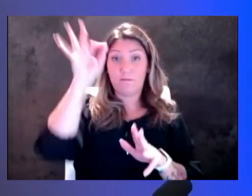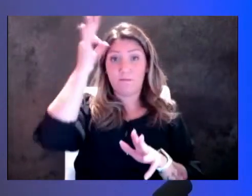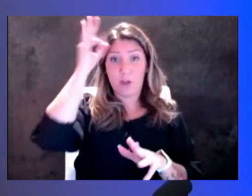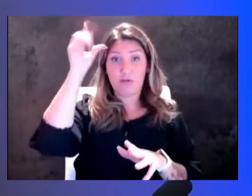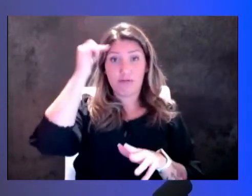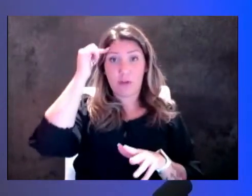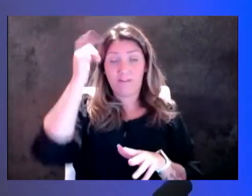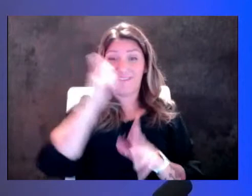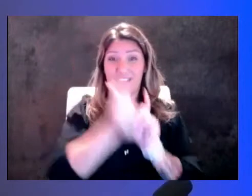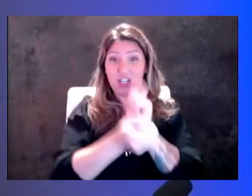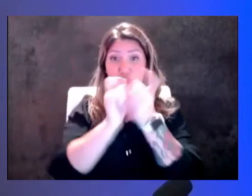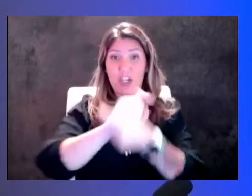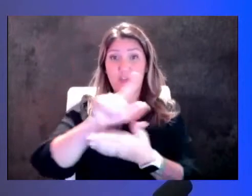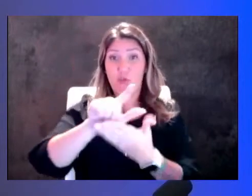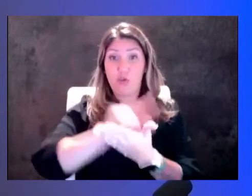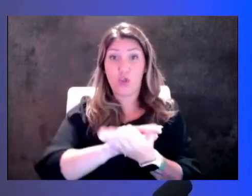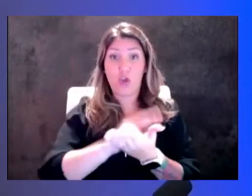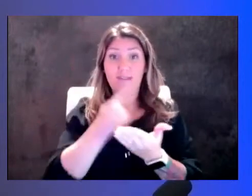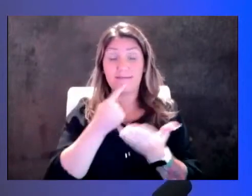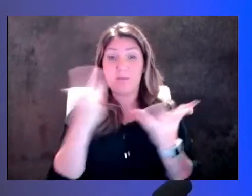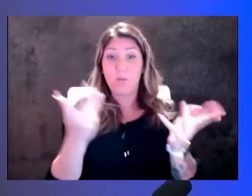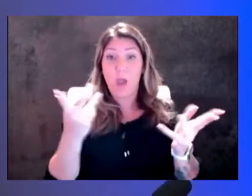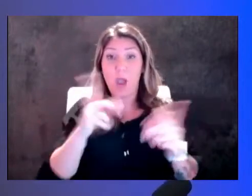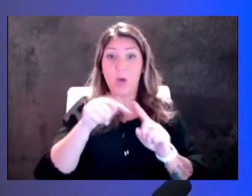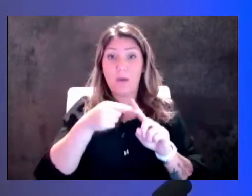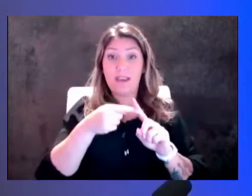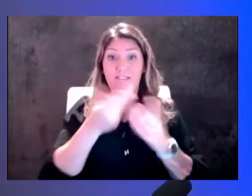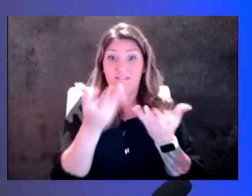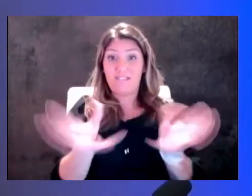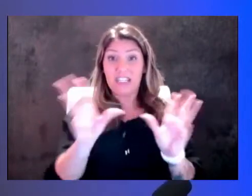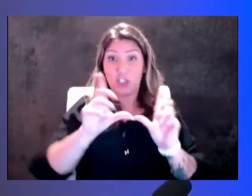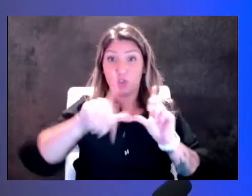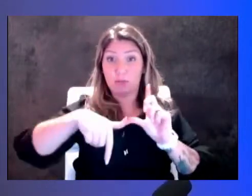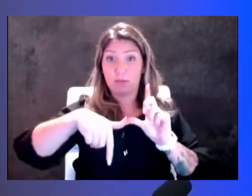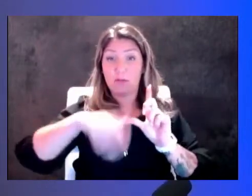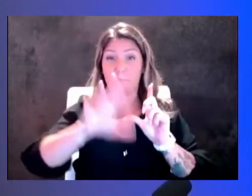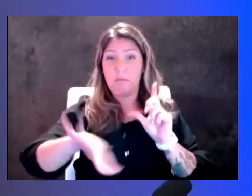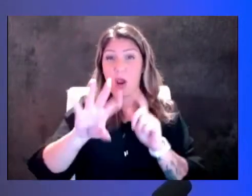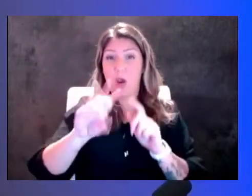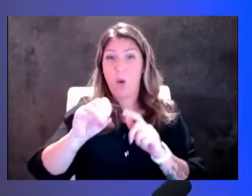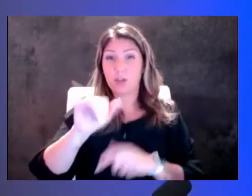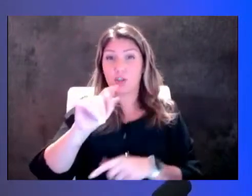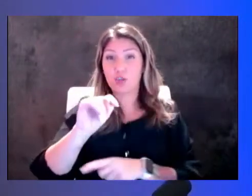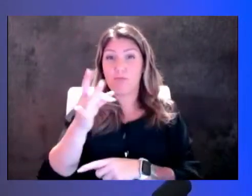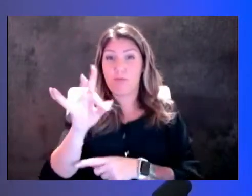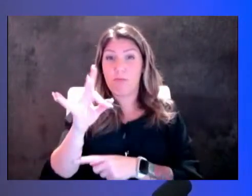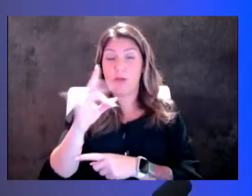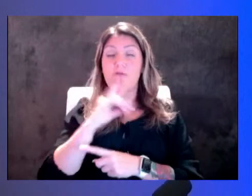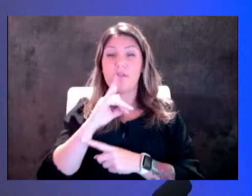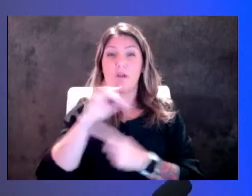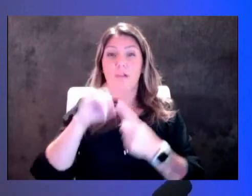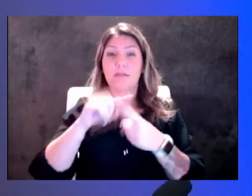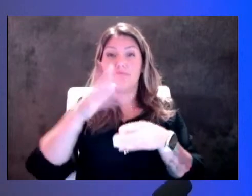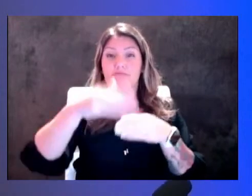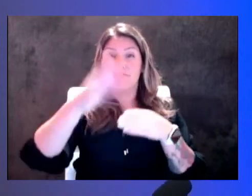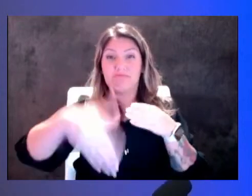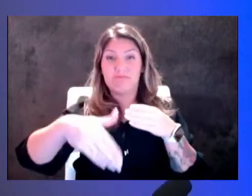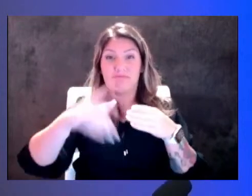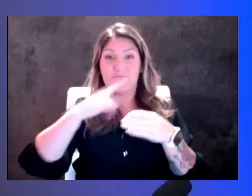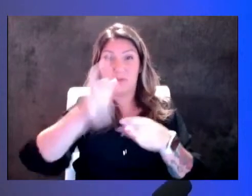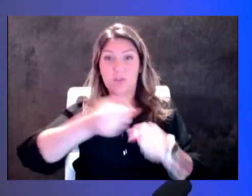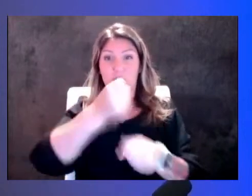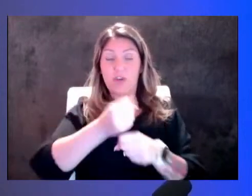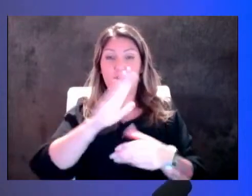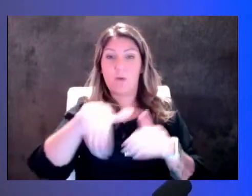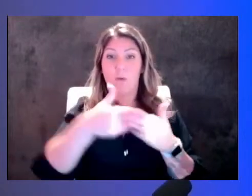actually states that when it ends, which is kind of around October 18th, they have to the end of the year and all those waivers go away. So it's